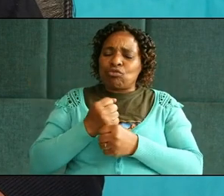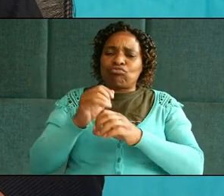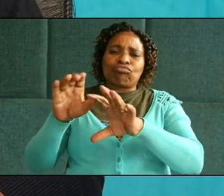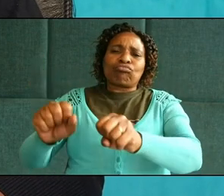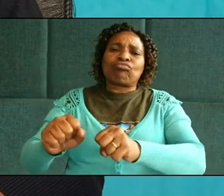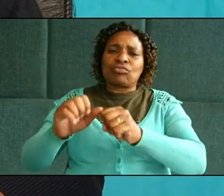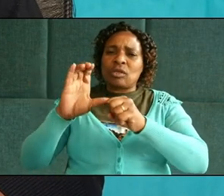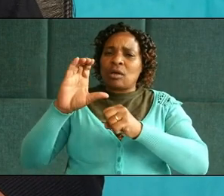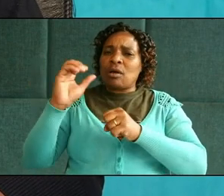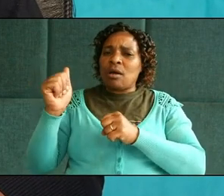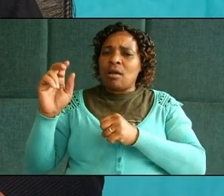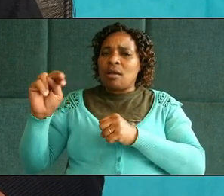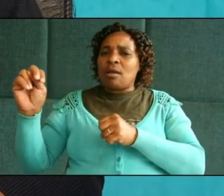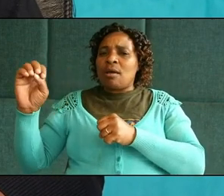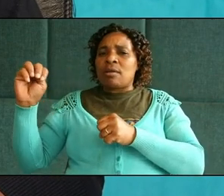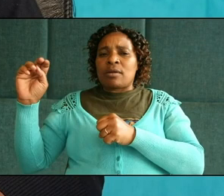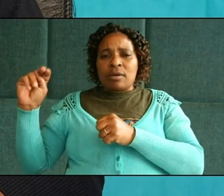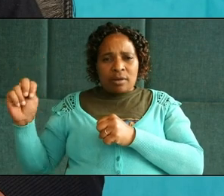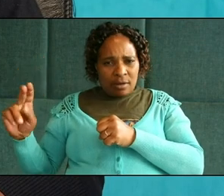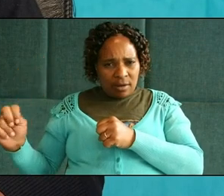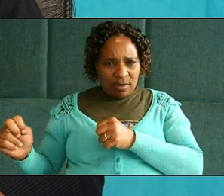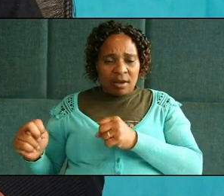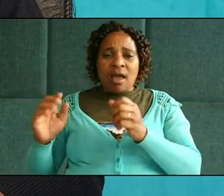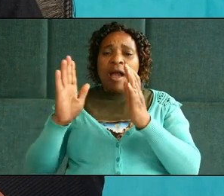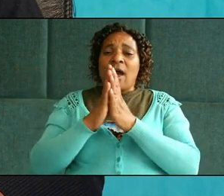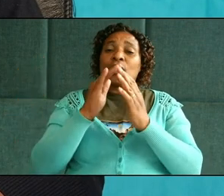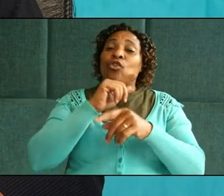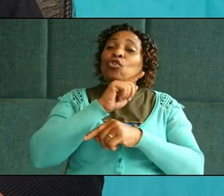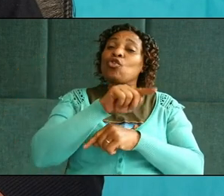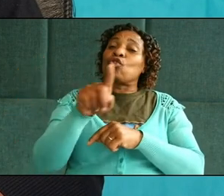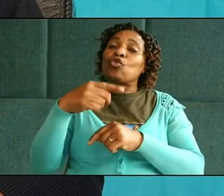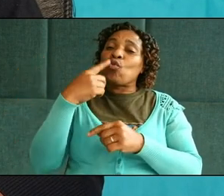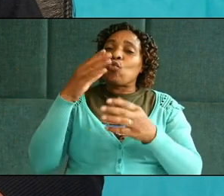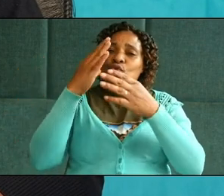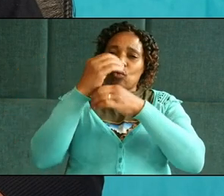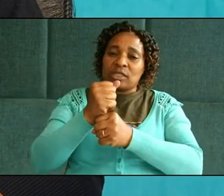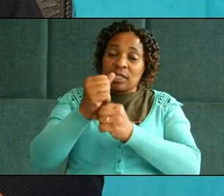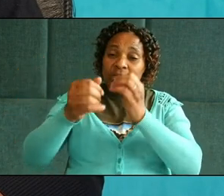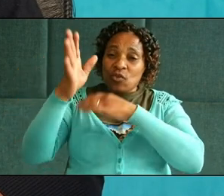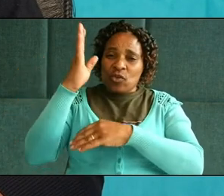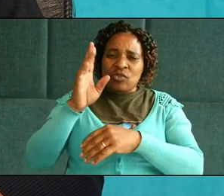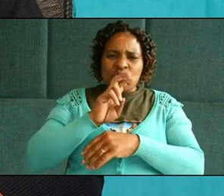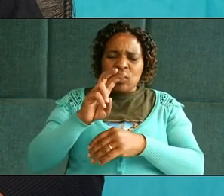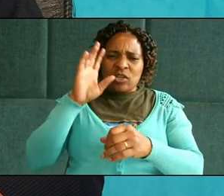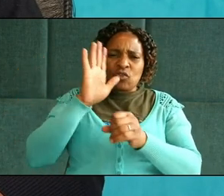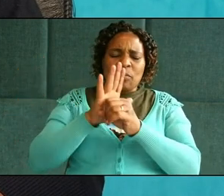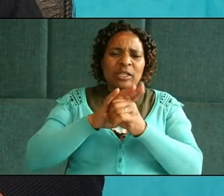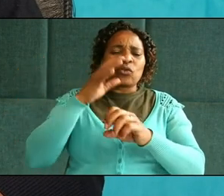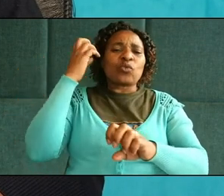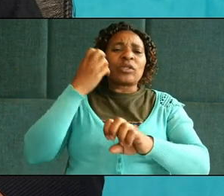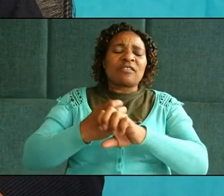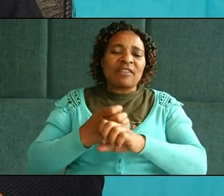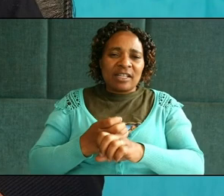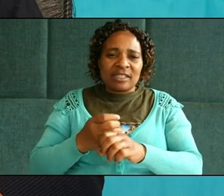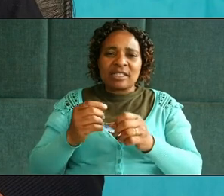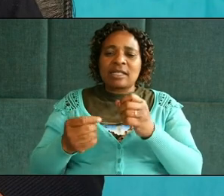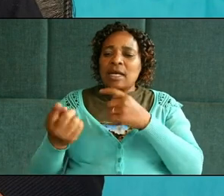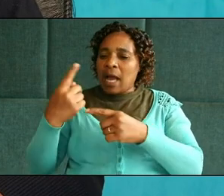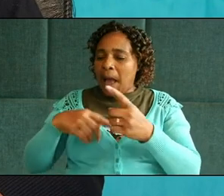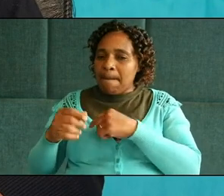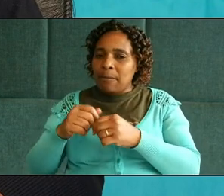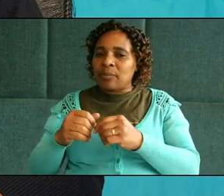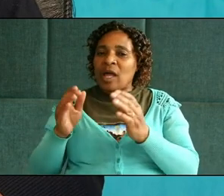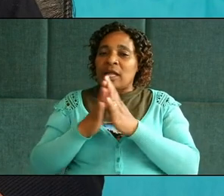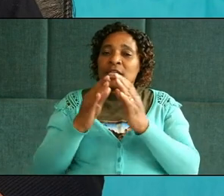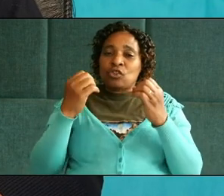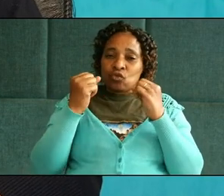not possess it. But those who trusted in God, looking not so much to the difficulties to be encountered as to the